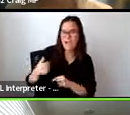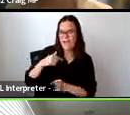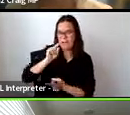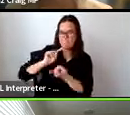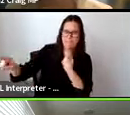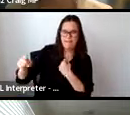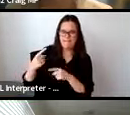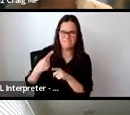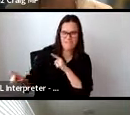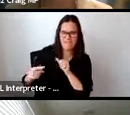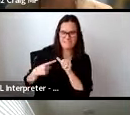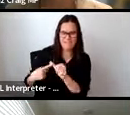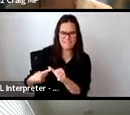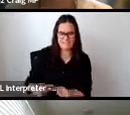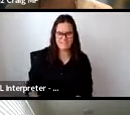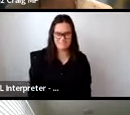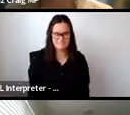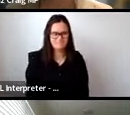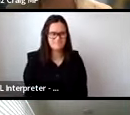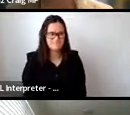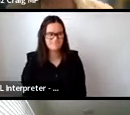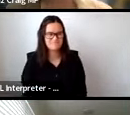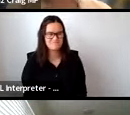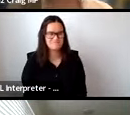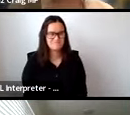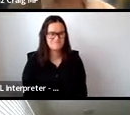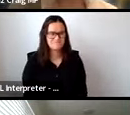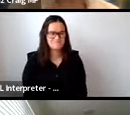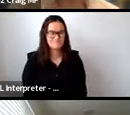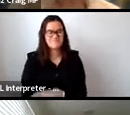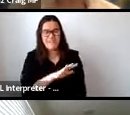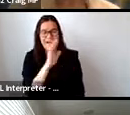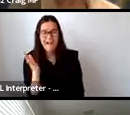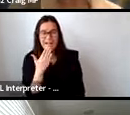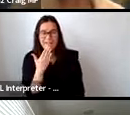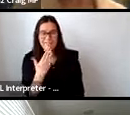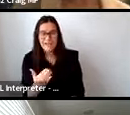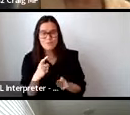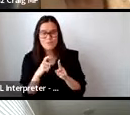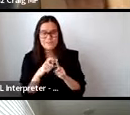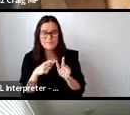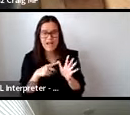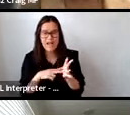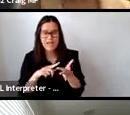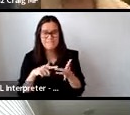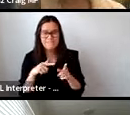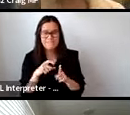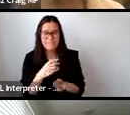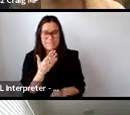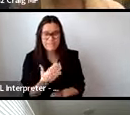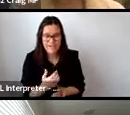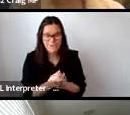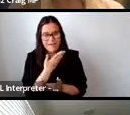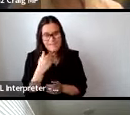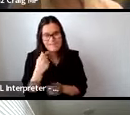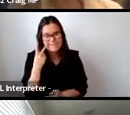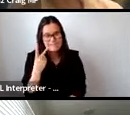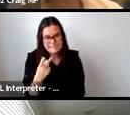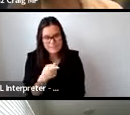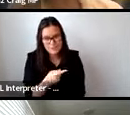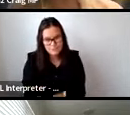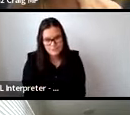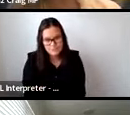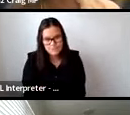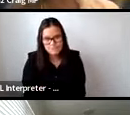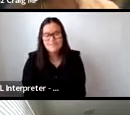fast. Good call. Hi, David. Thanks again. And it's lovely to see you on Zoom. We'd love to have seen